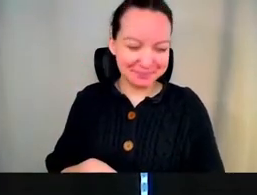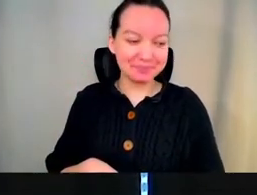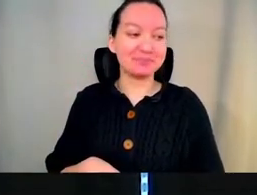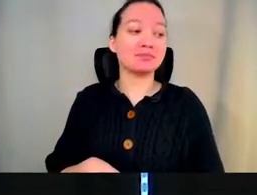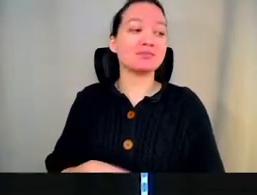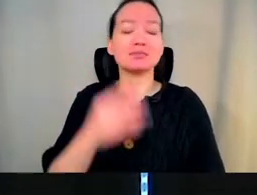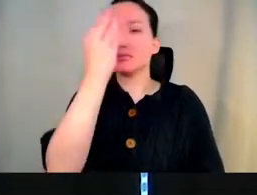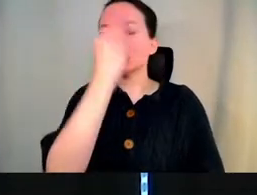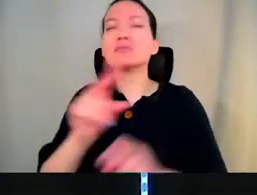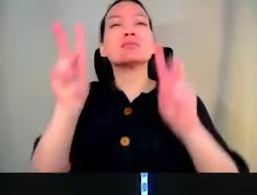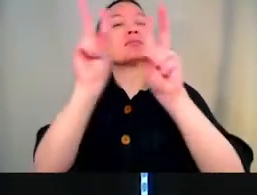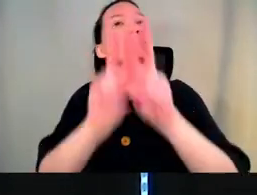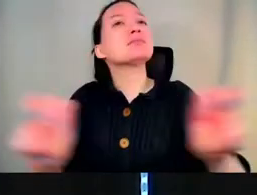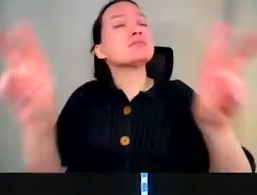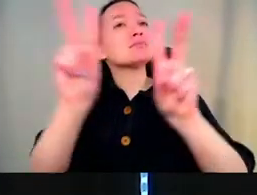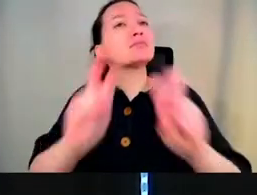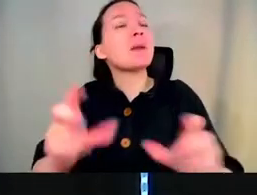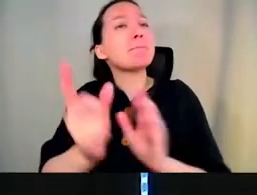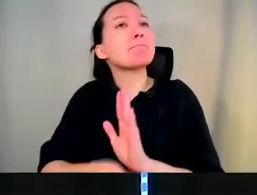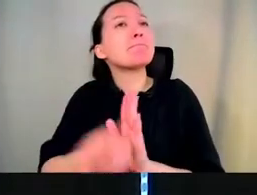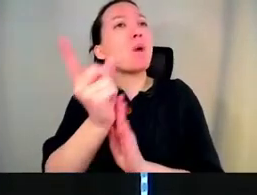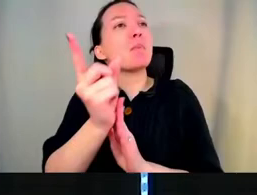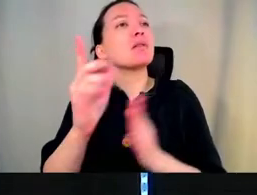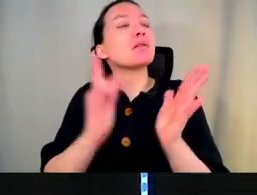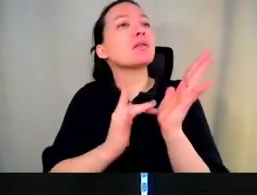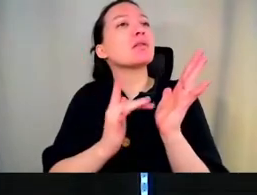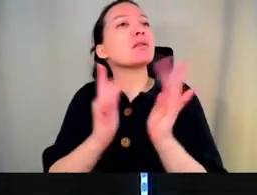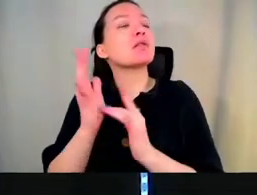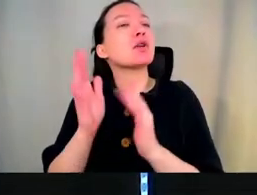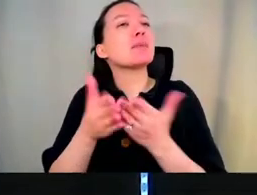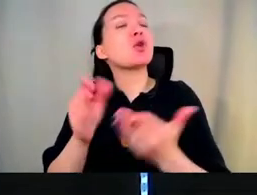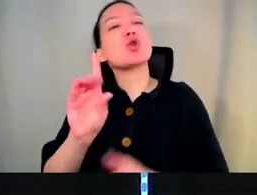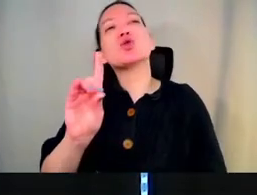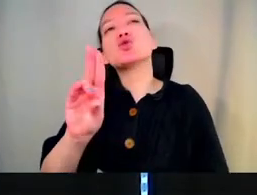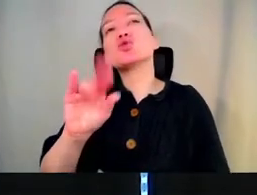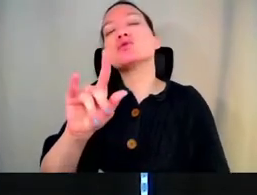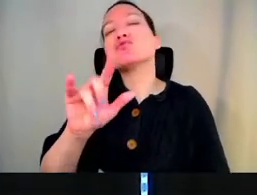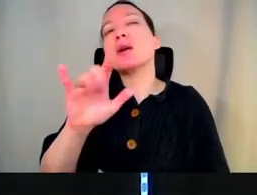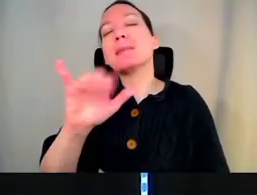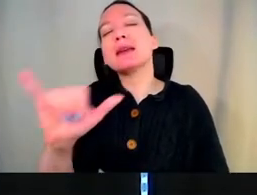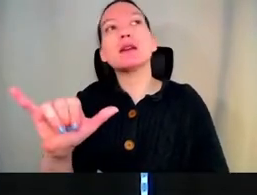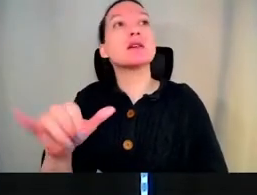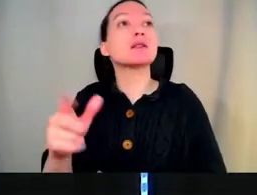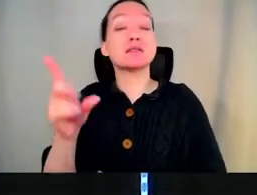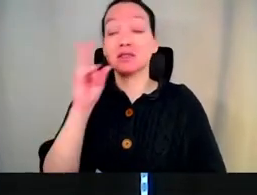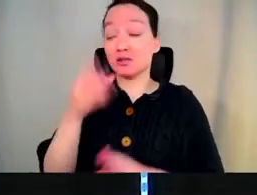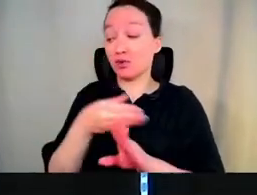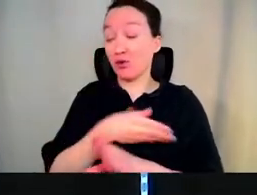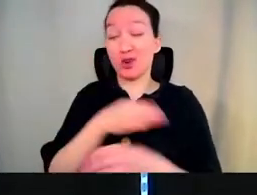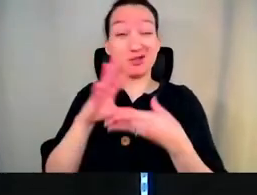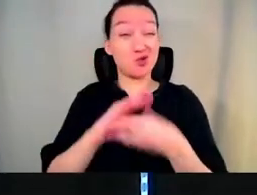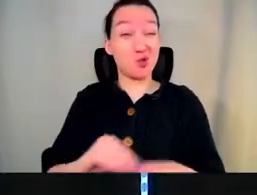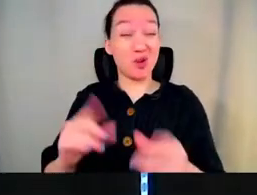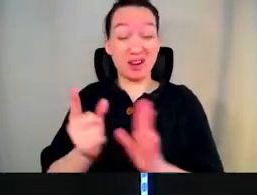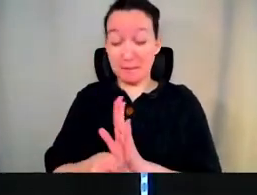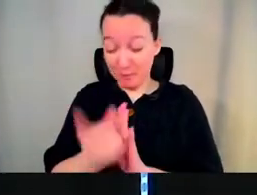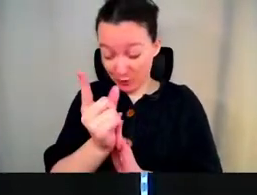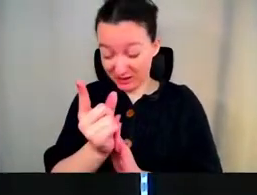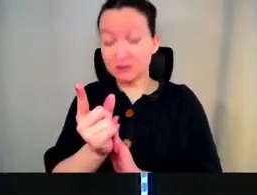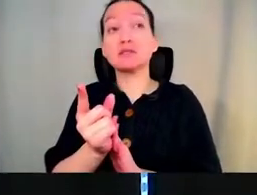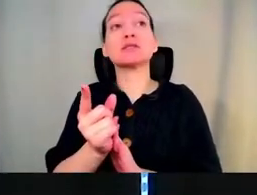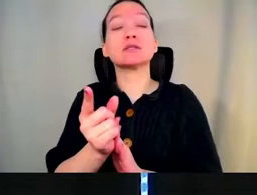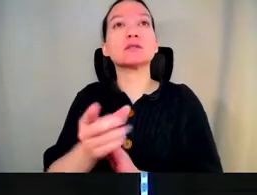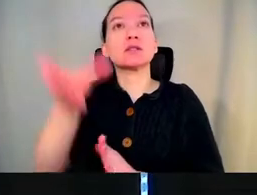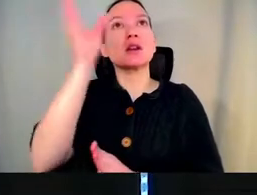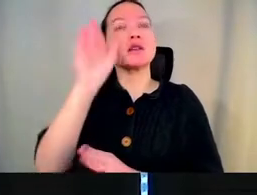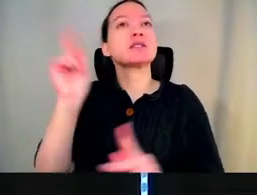But I want us to look at there's a moment in the book of Deuteronomy. So to give you some backstory before we get to this story, this moment,